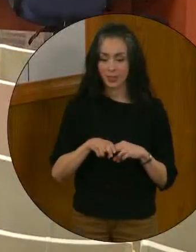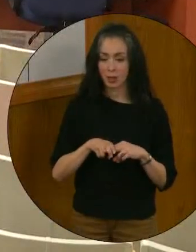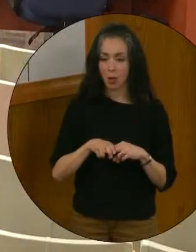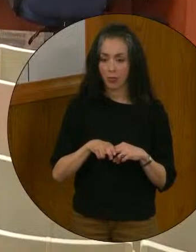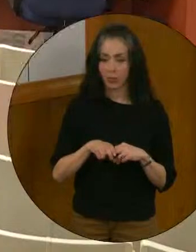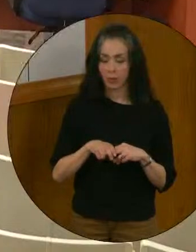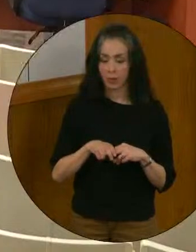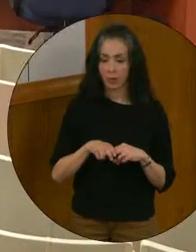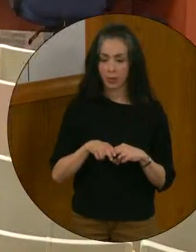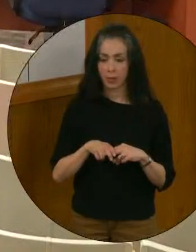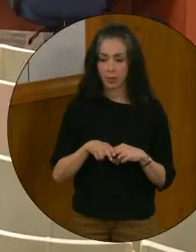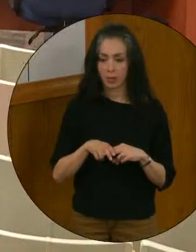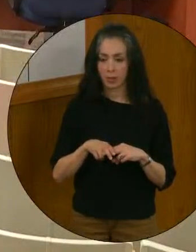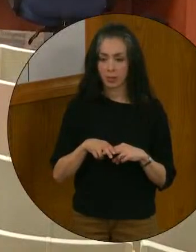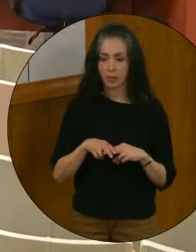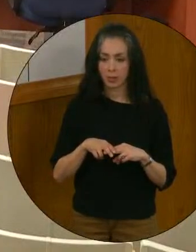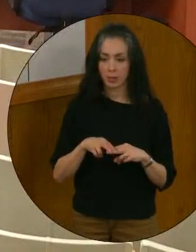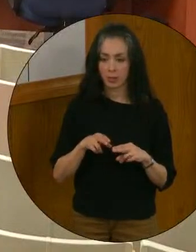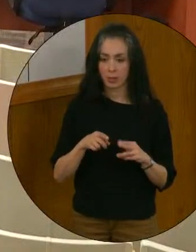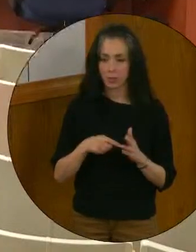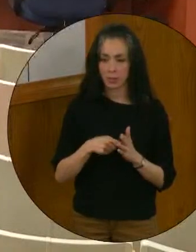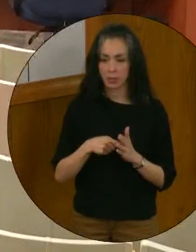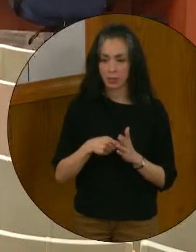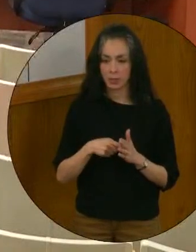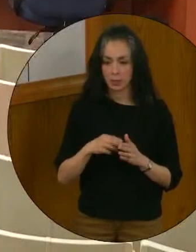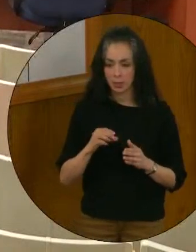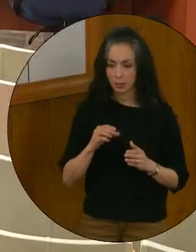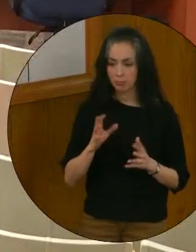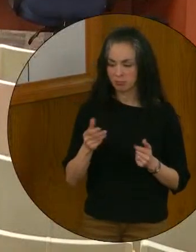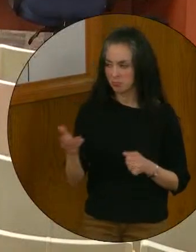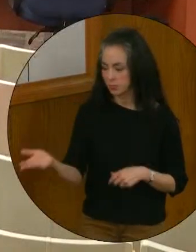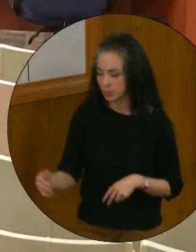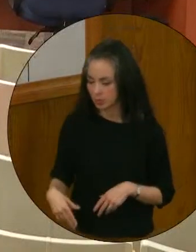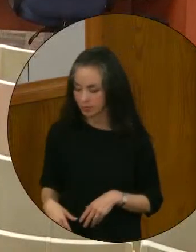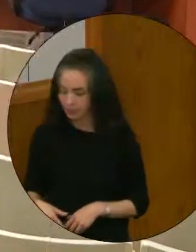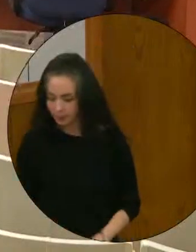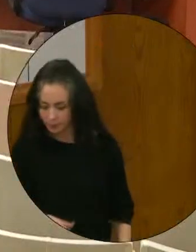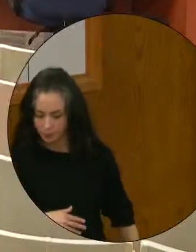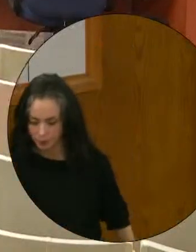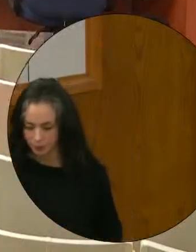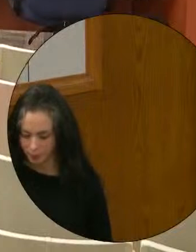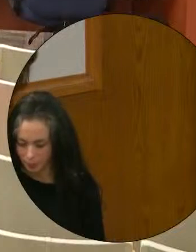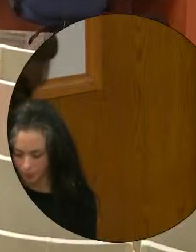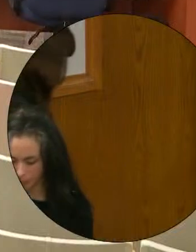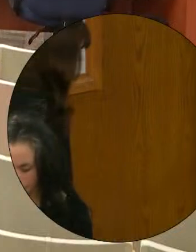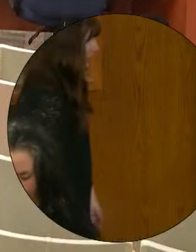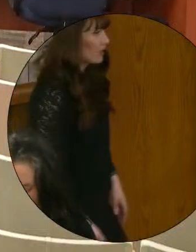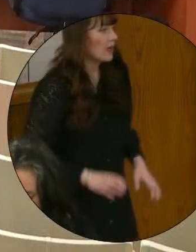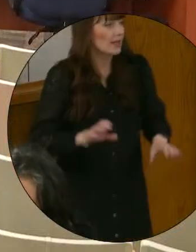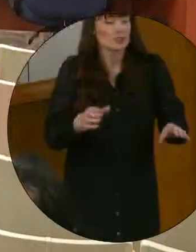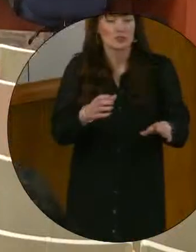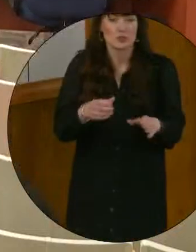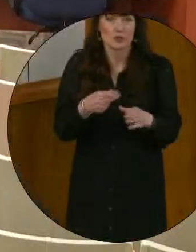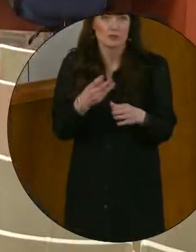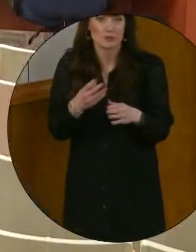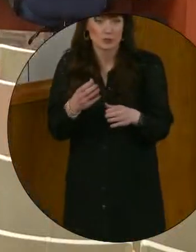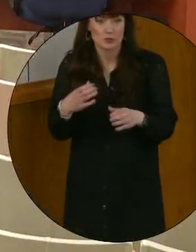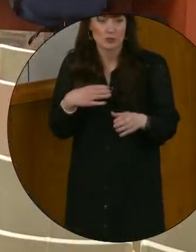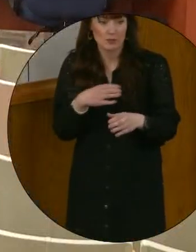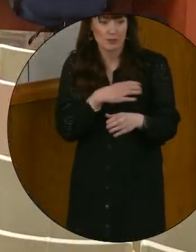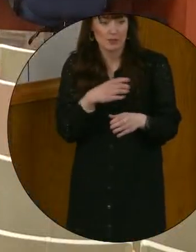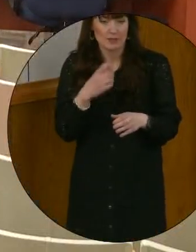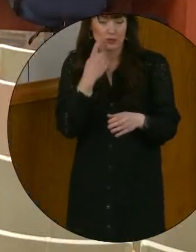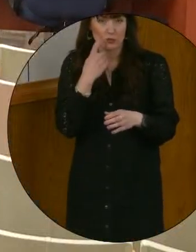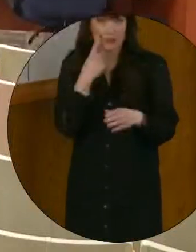I apologize, the Debt Management Commission, Southern Nevada Regional Planning Coalition committees. The last meeting that we had was